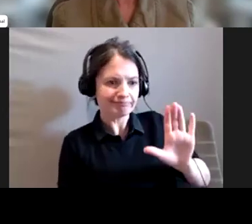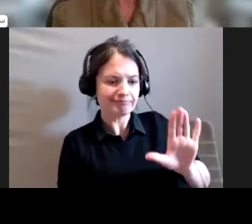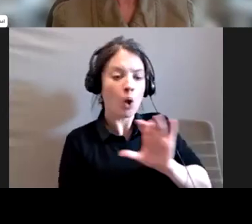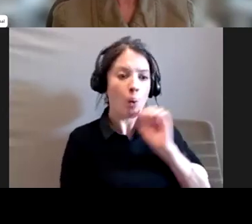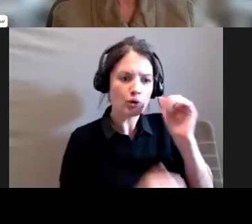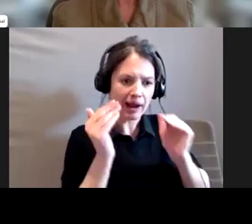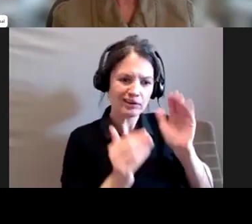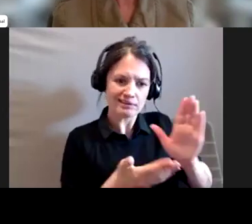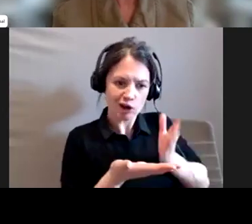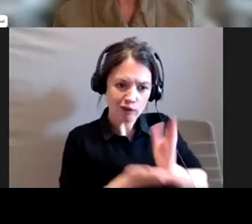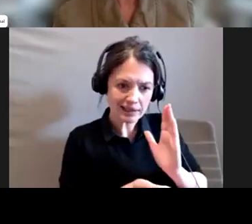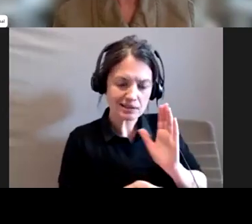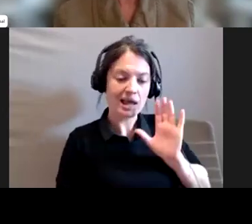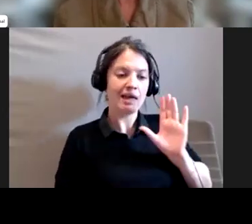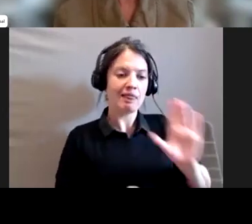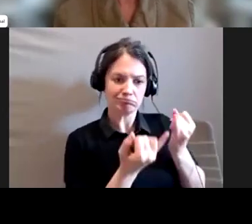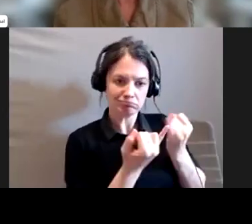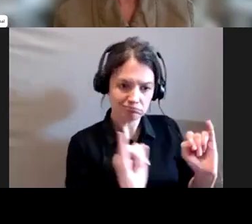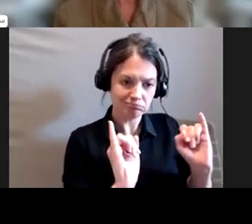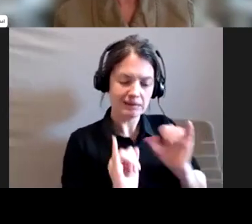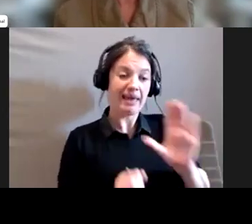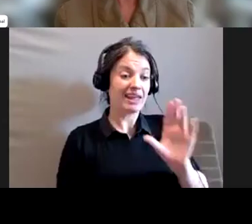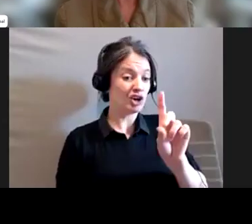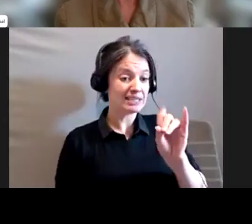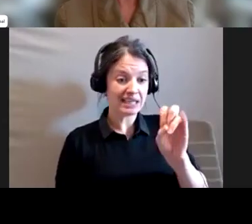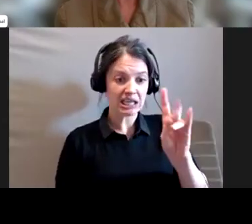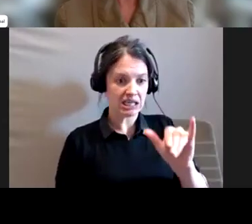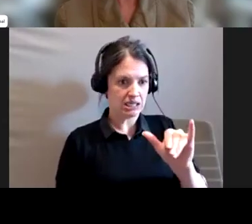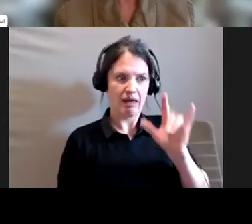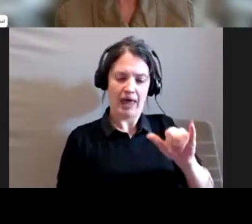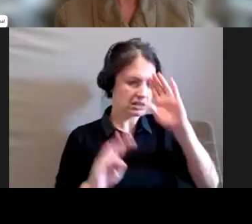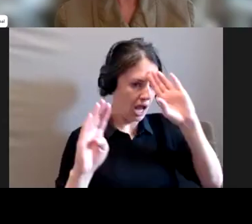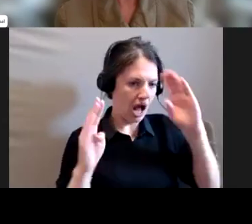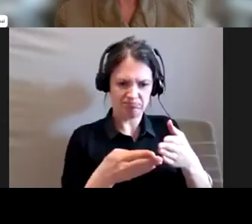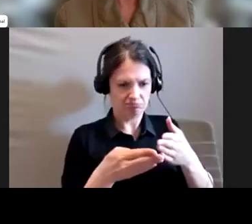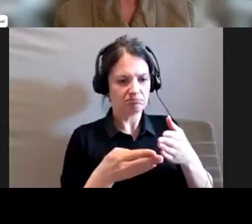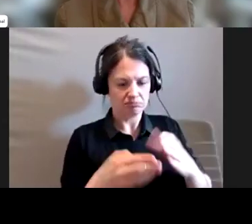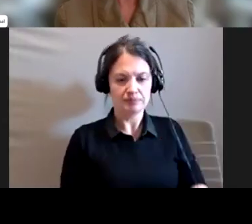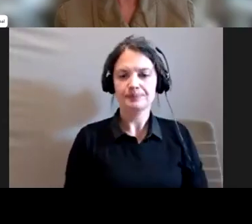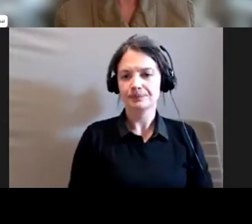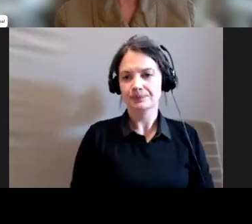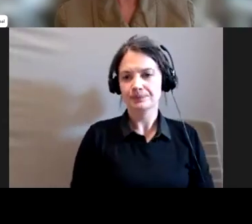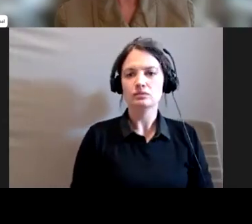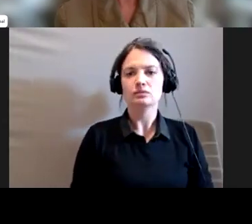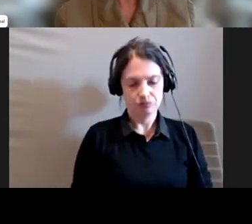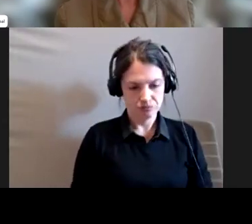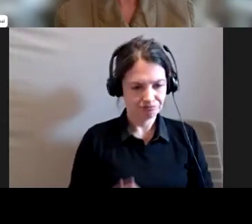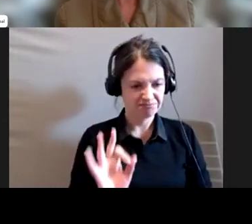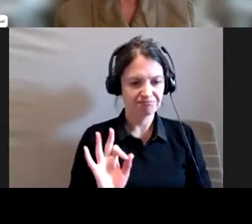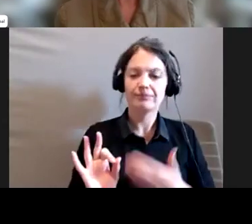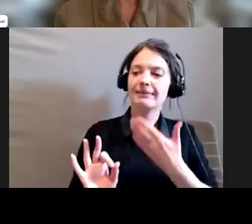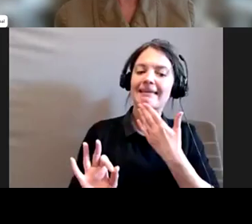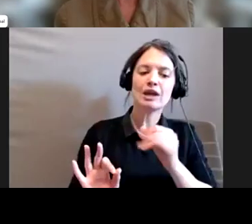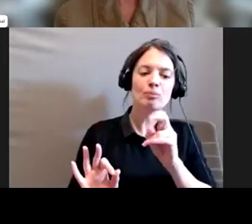and dignity remain central. Thanks, Benedict. Thank you, Joanne. Kurt, anything to